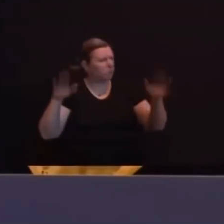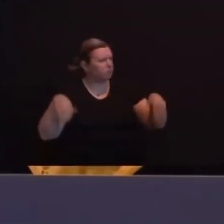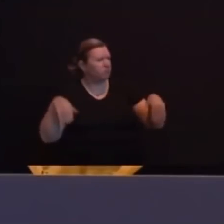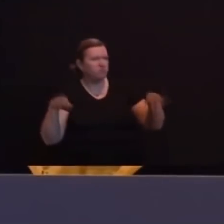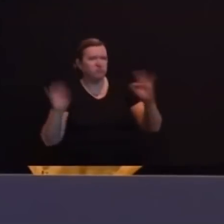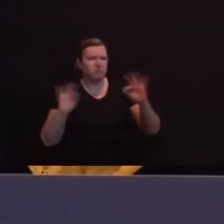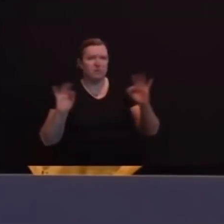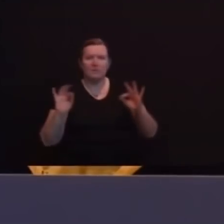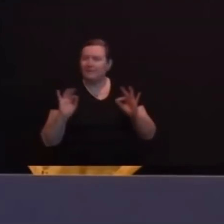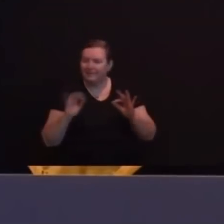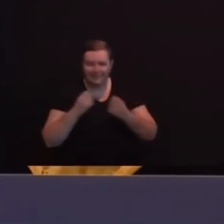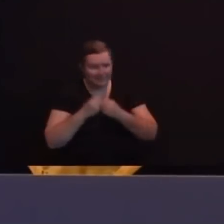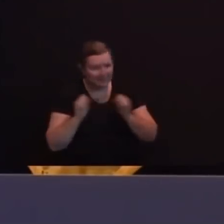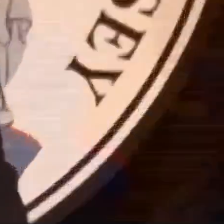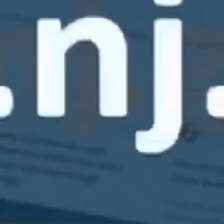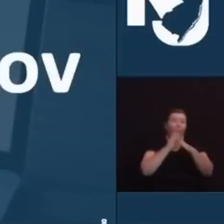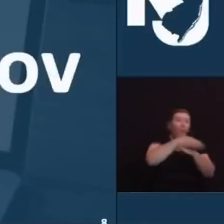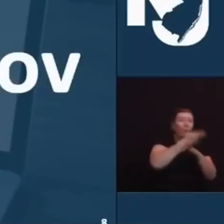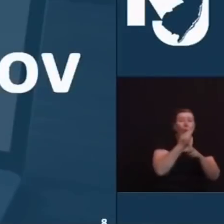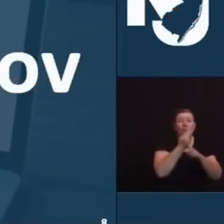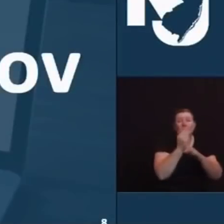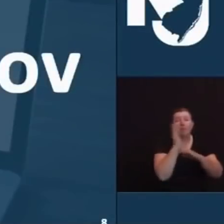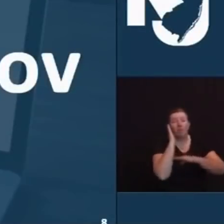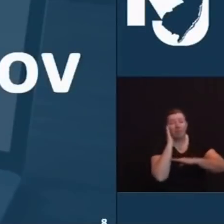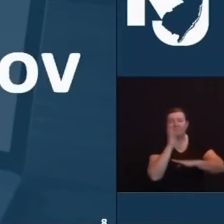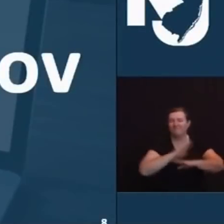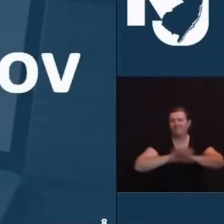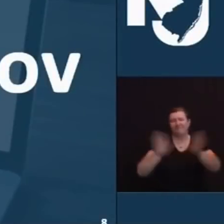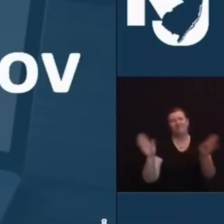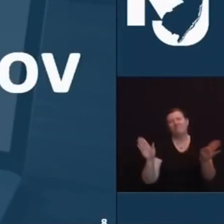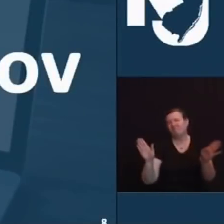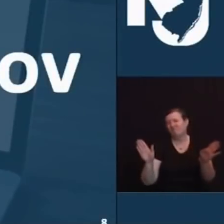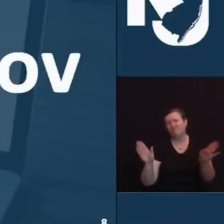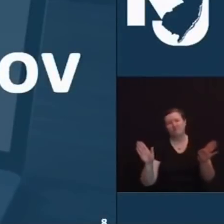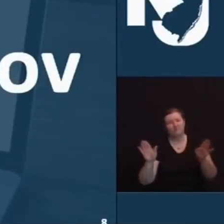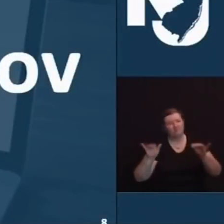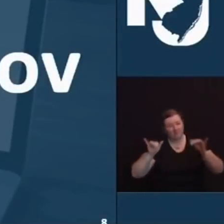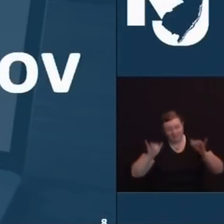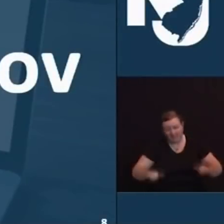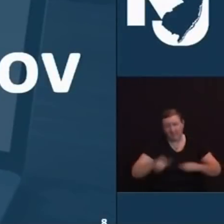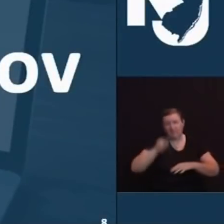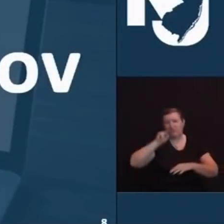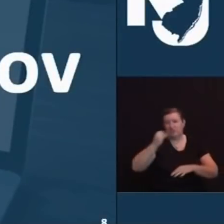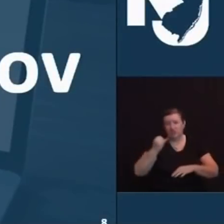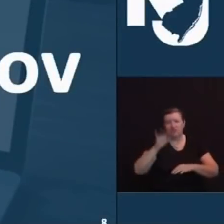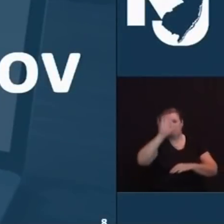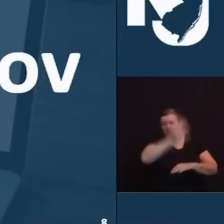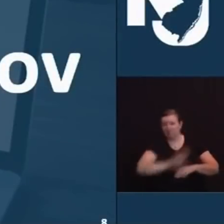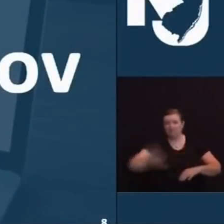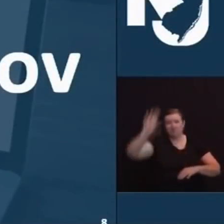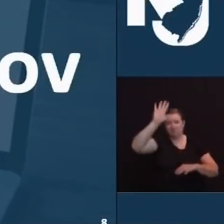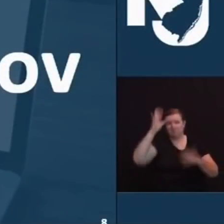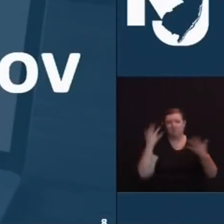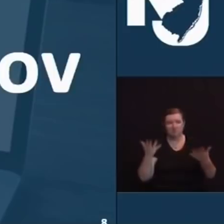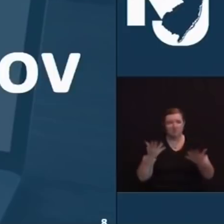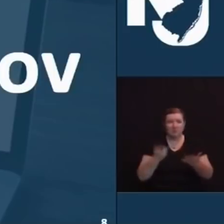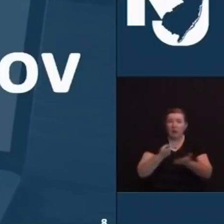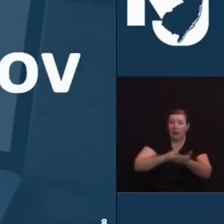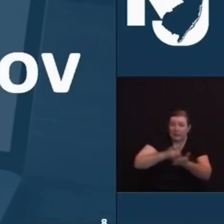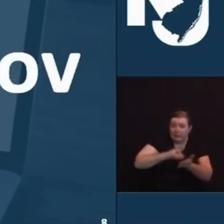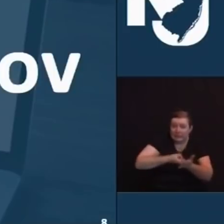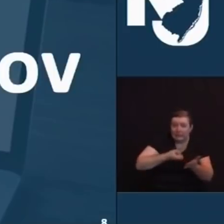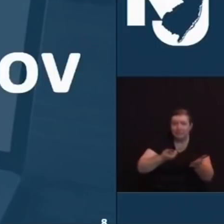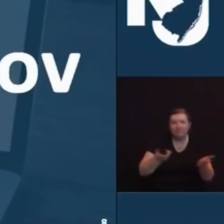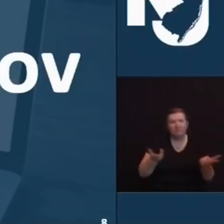fire on the governor's plate, youth hockey. We want to state very specifically, hockey is in our crosshairs, okay? So I'm not sure